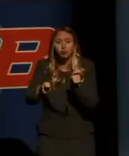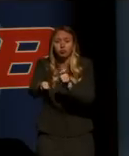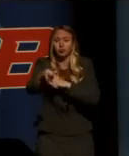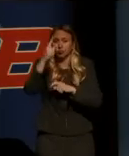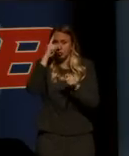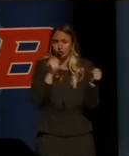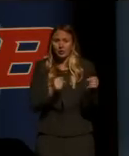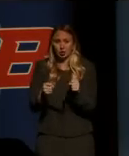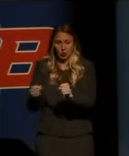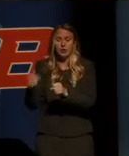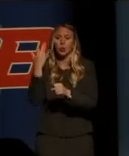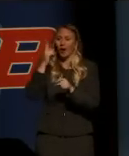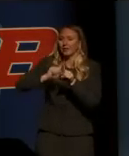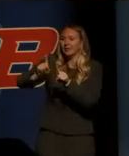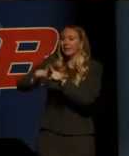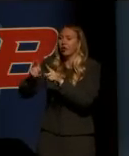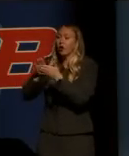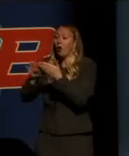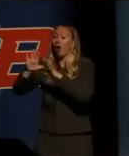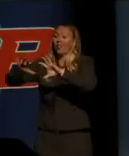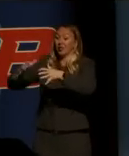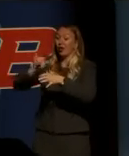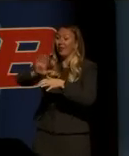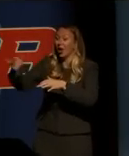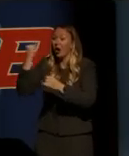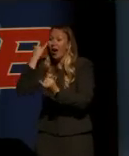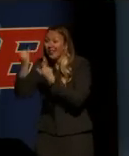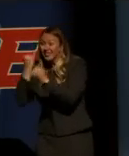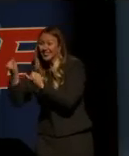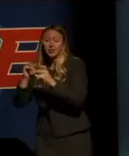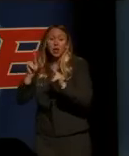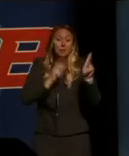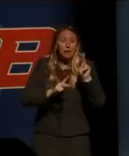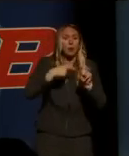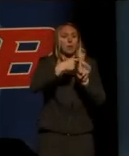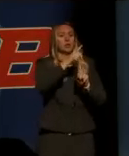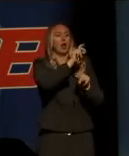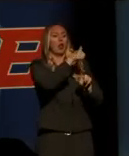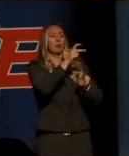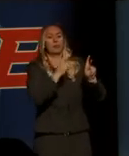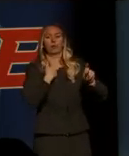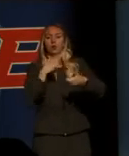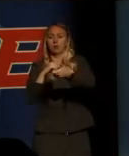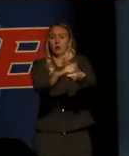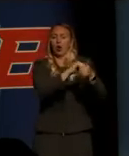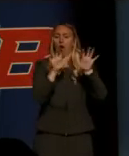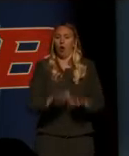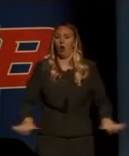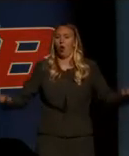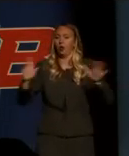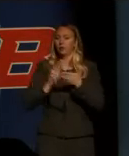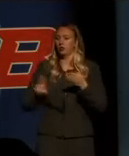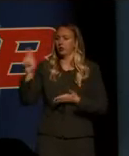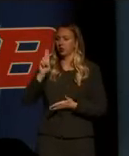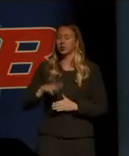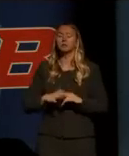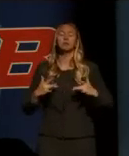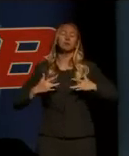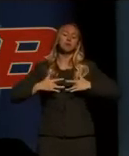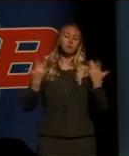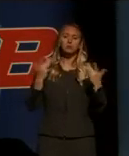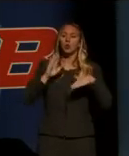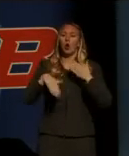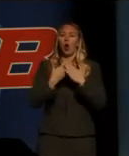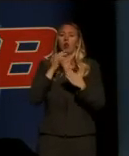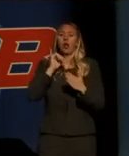college and our collaborators all across campus. I am so excited to see so much of that good work come to